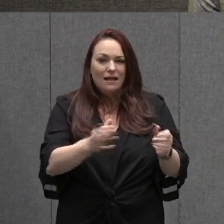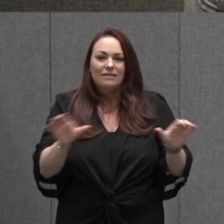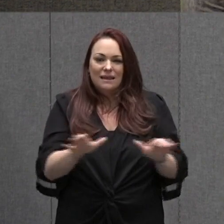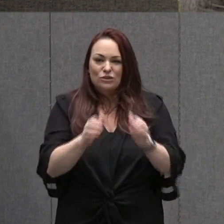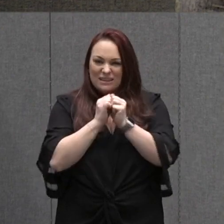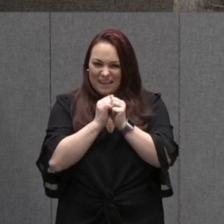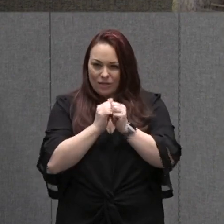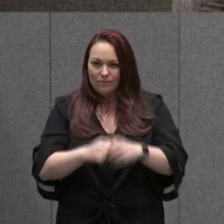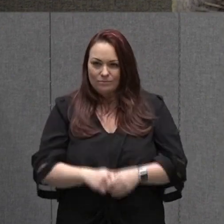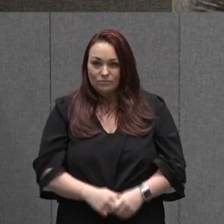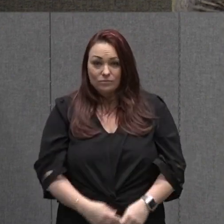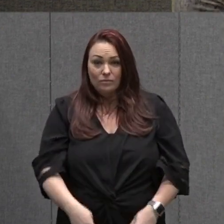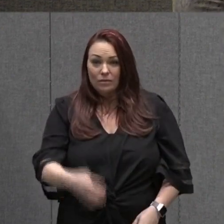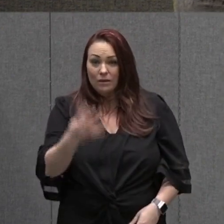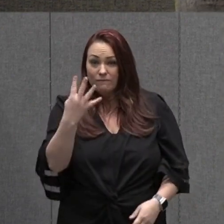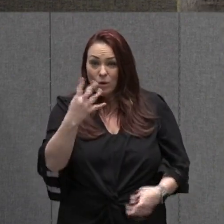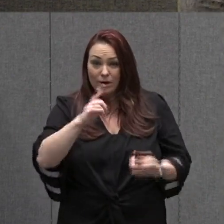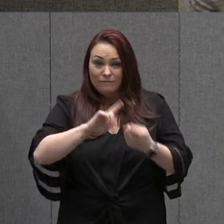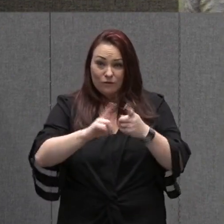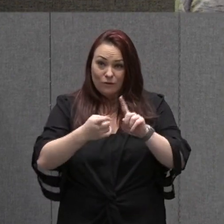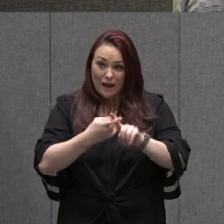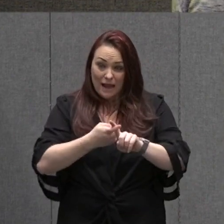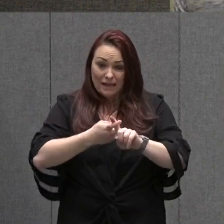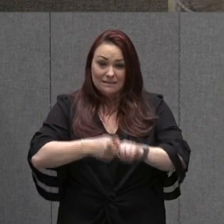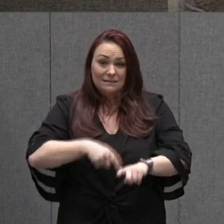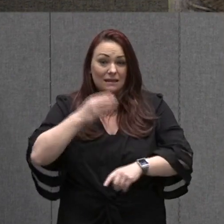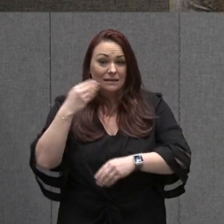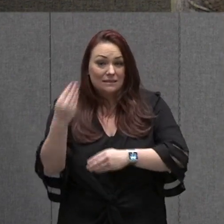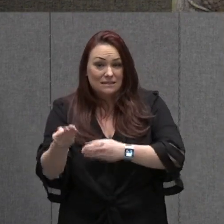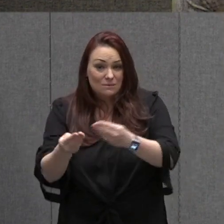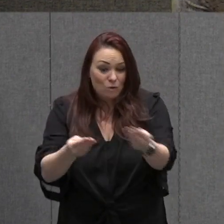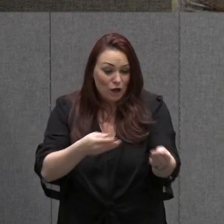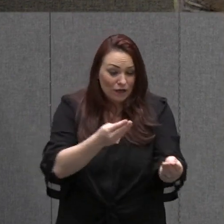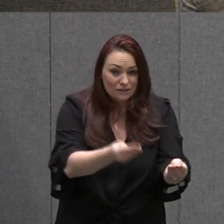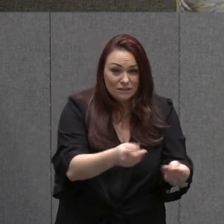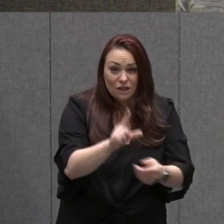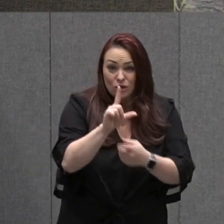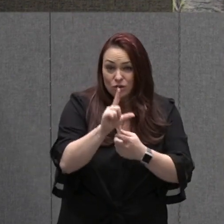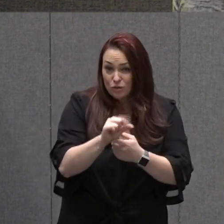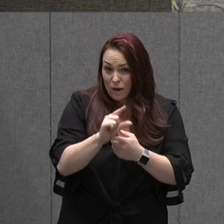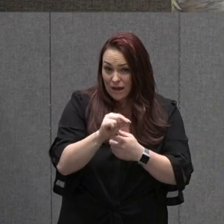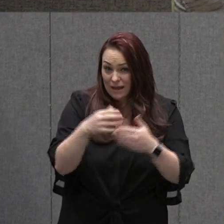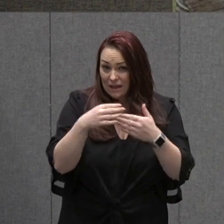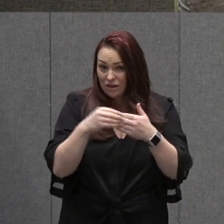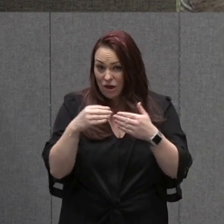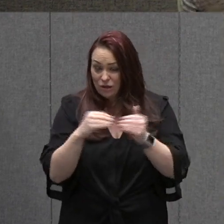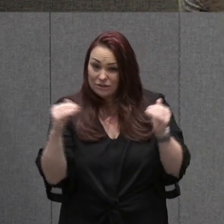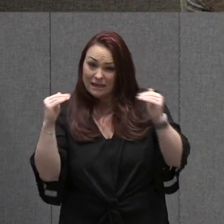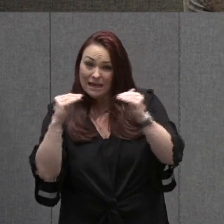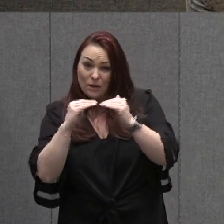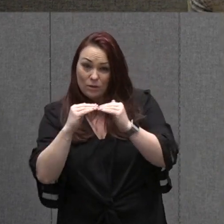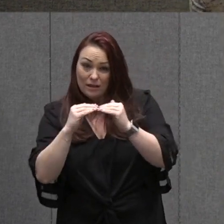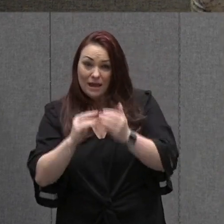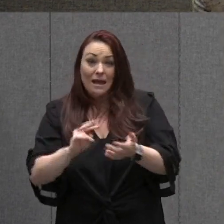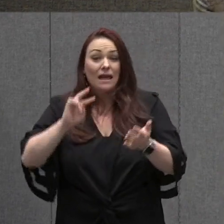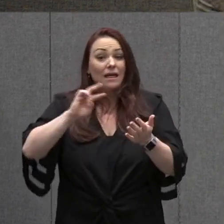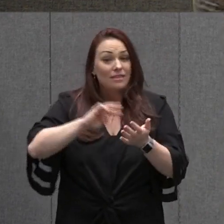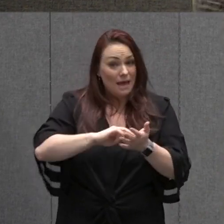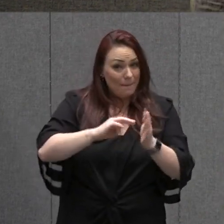together. 4 friends disperse $20 equally. That